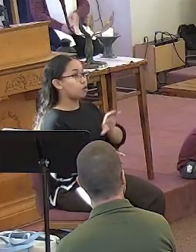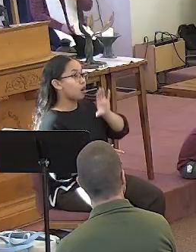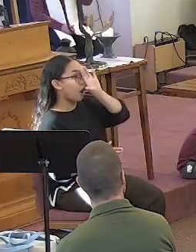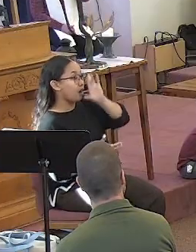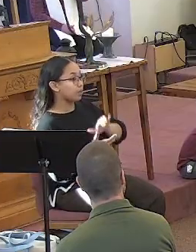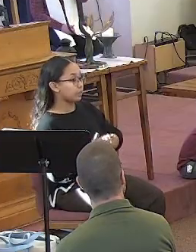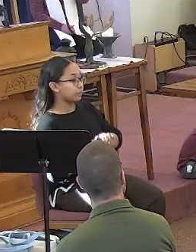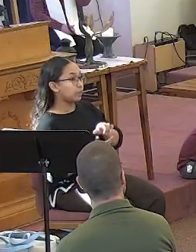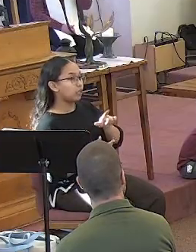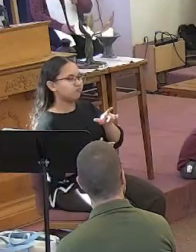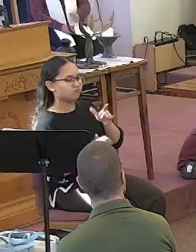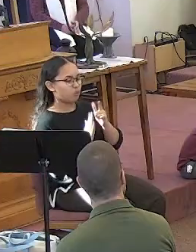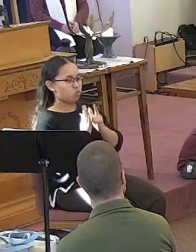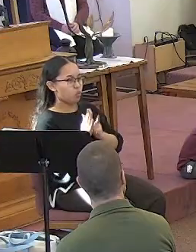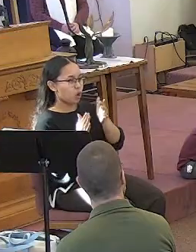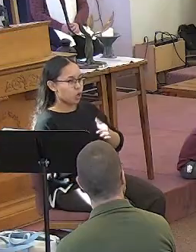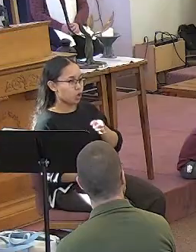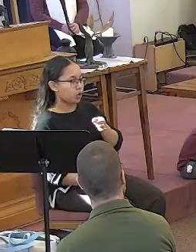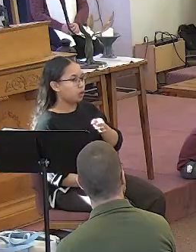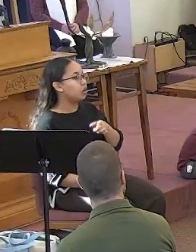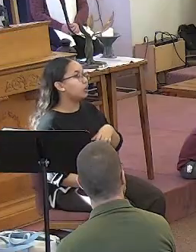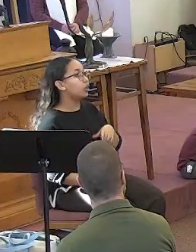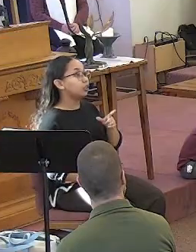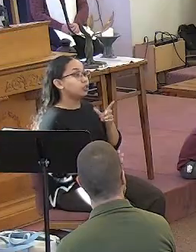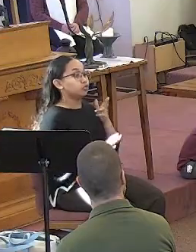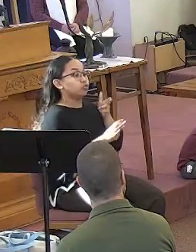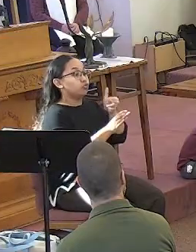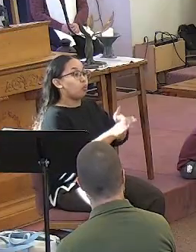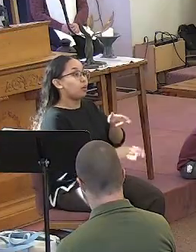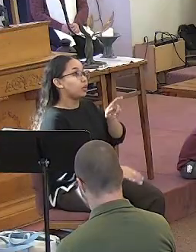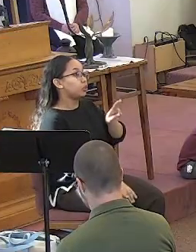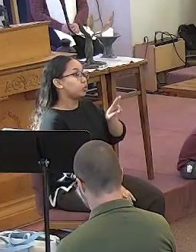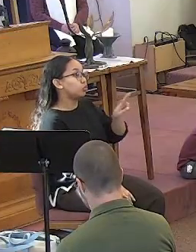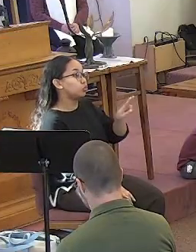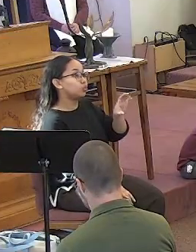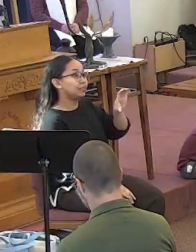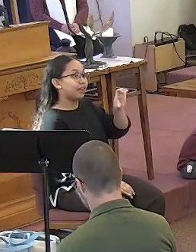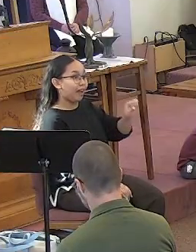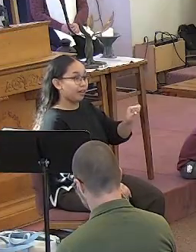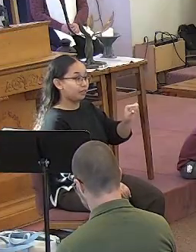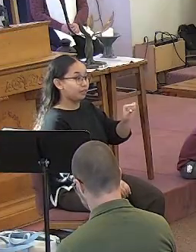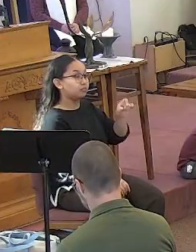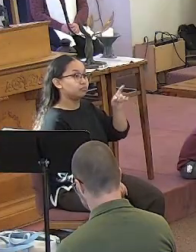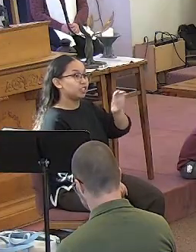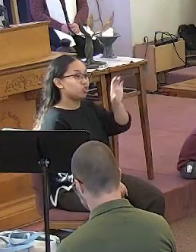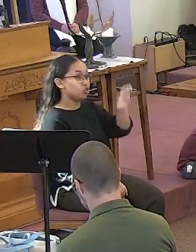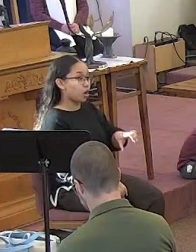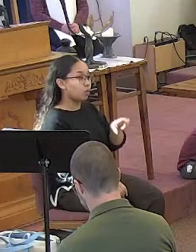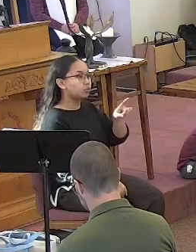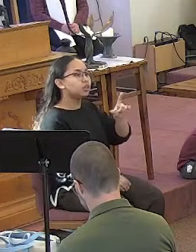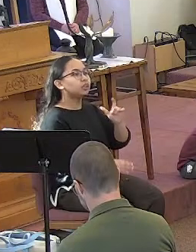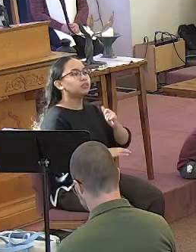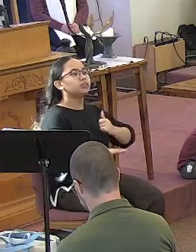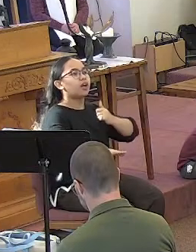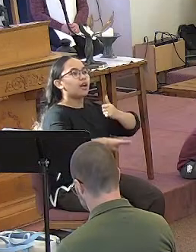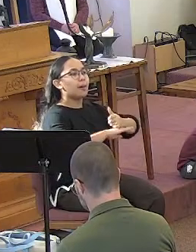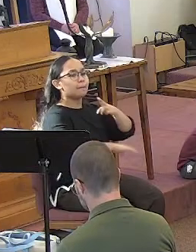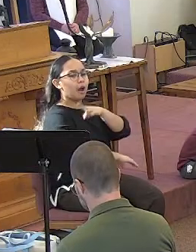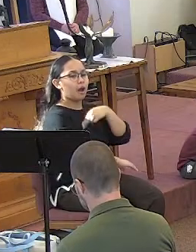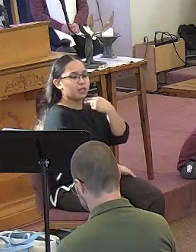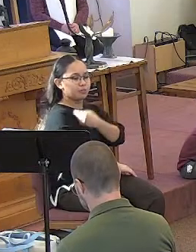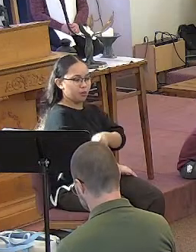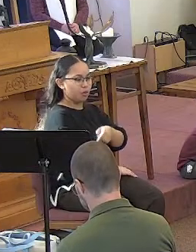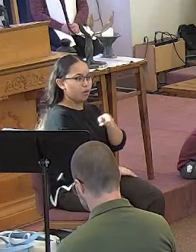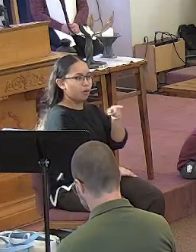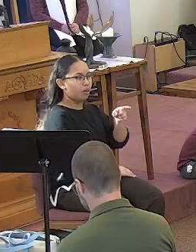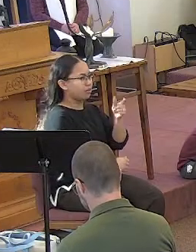Williams, joined the All Souls Unitarian Church in Chicago. They helped start a hospital where everyone was welcome, no matter the